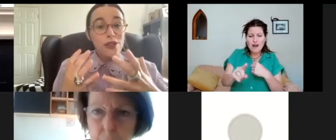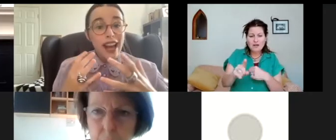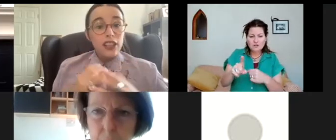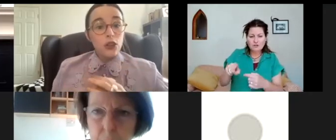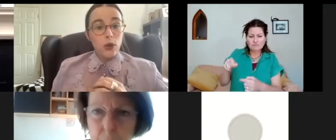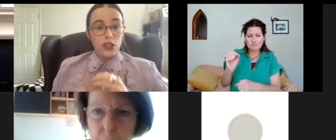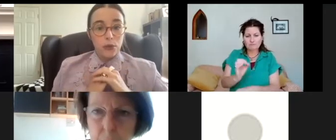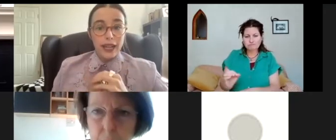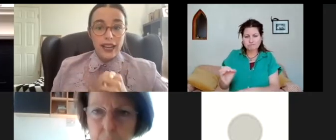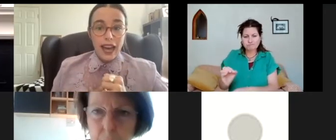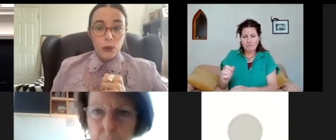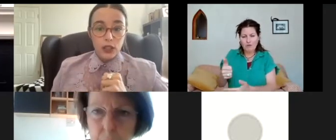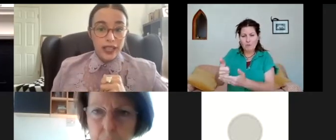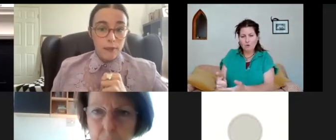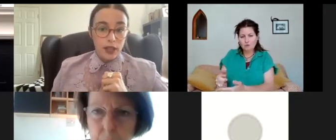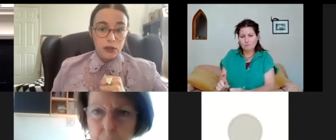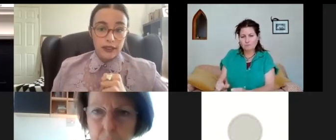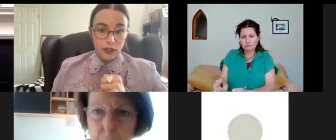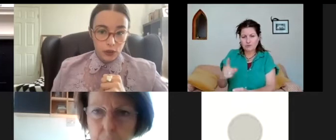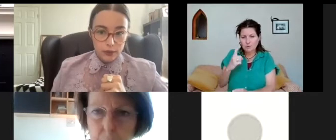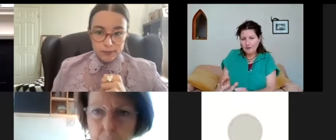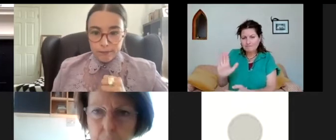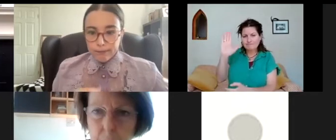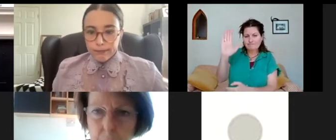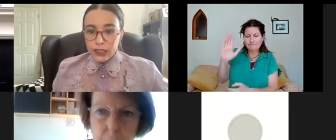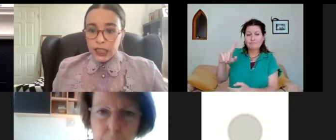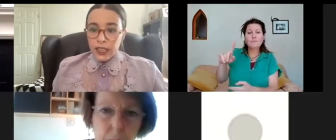also sign your question by allowing your camera to turn on.